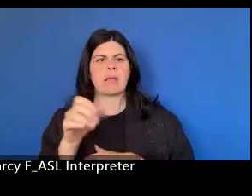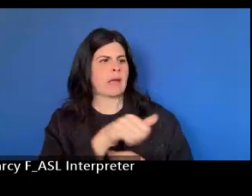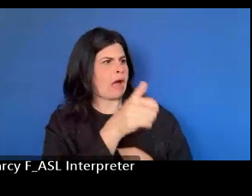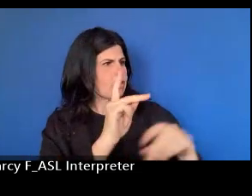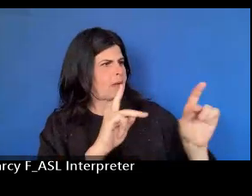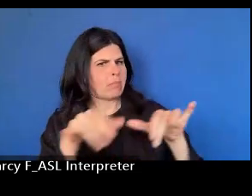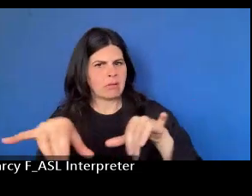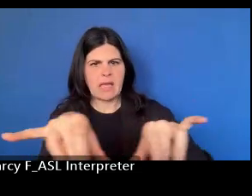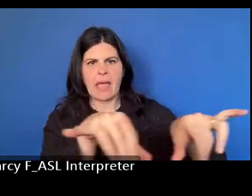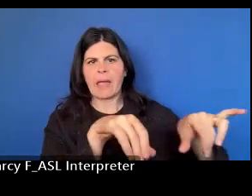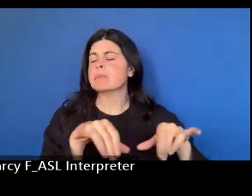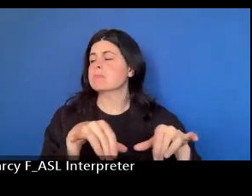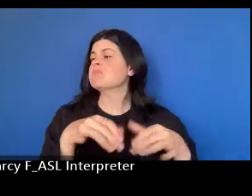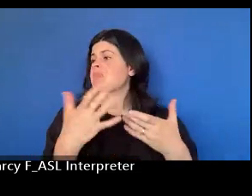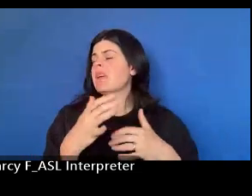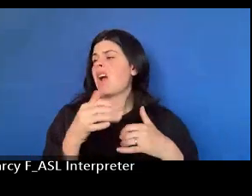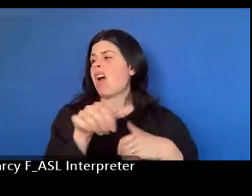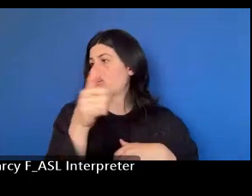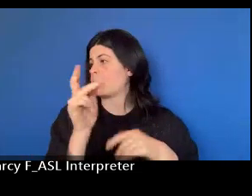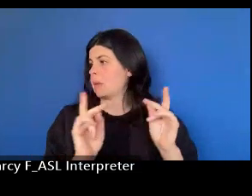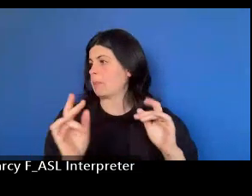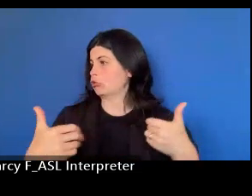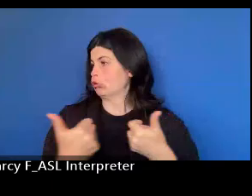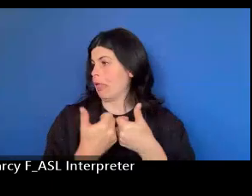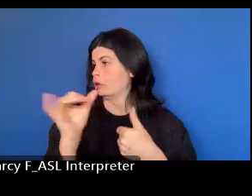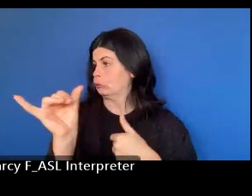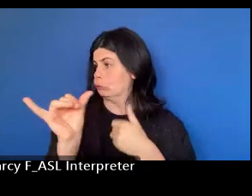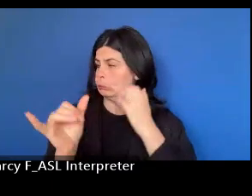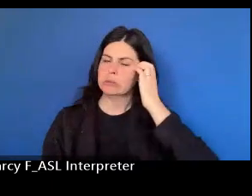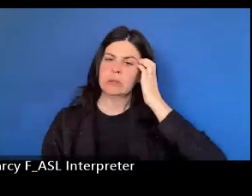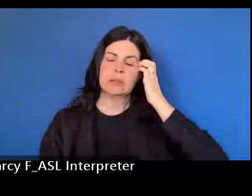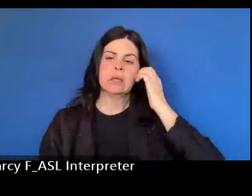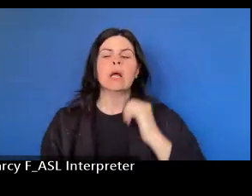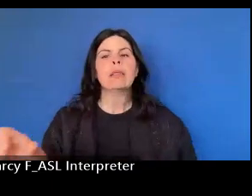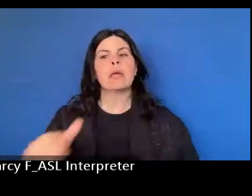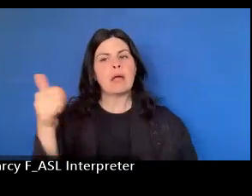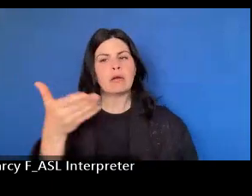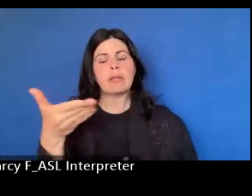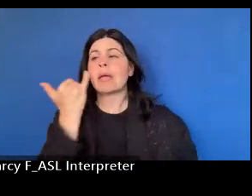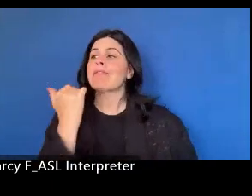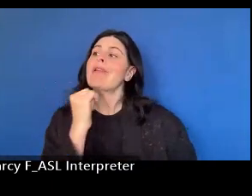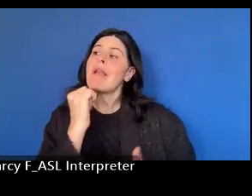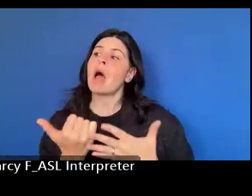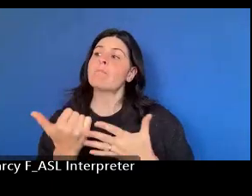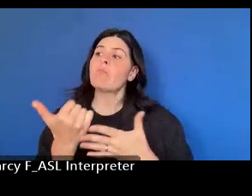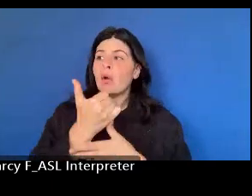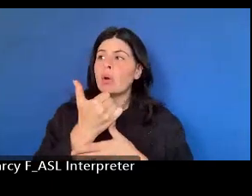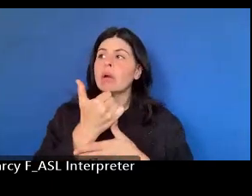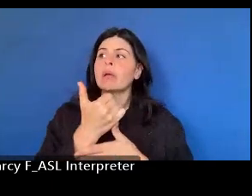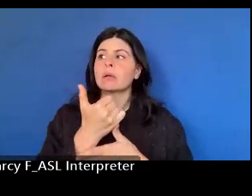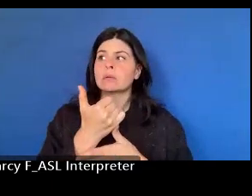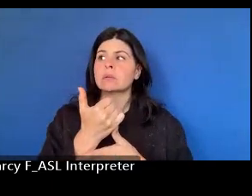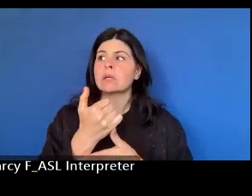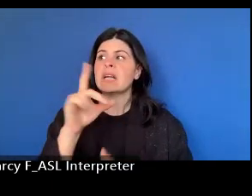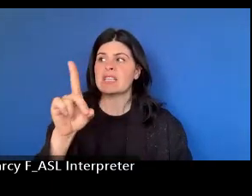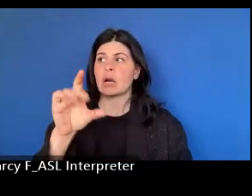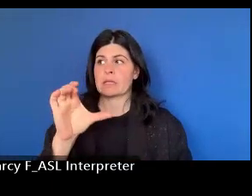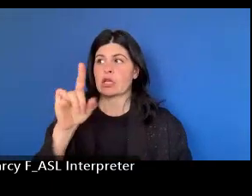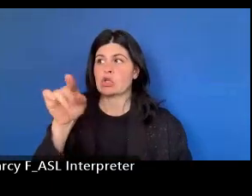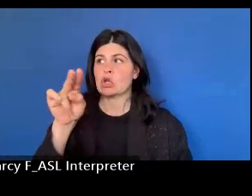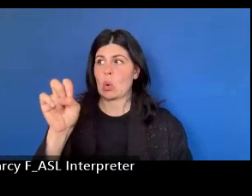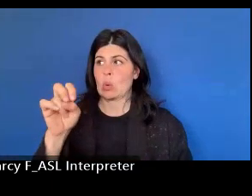there. The other thing is, if there are not priority neighborhood decarbonization zones designated in your neighborhood,